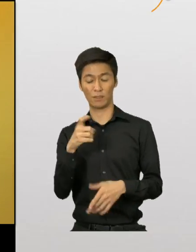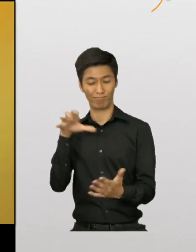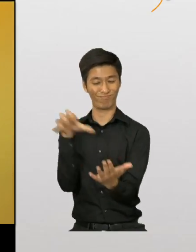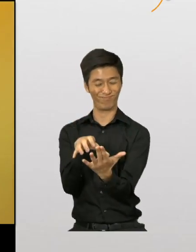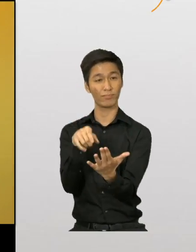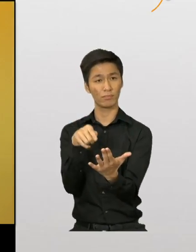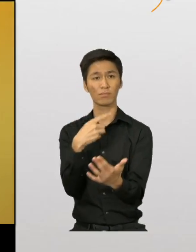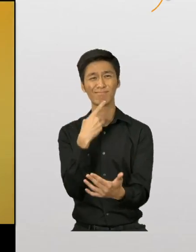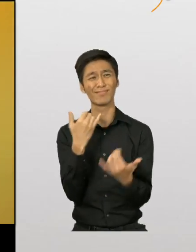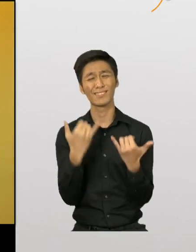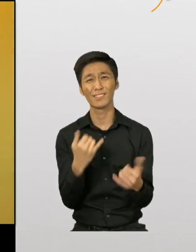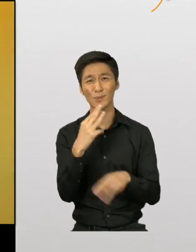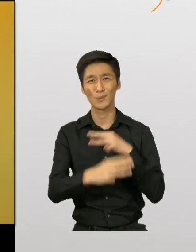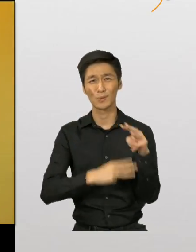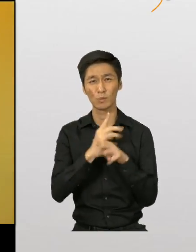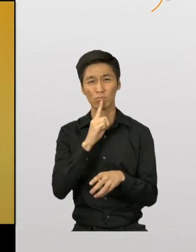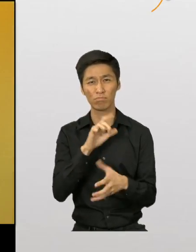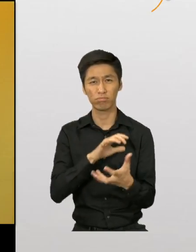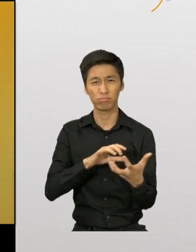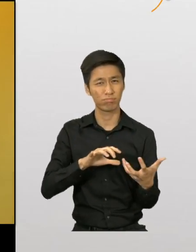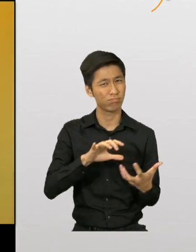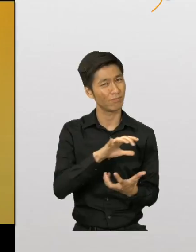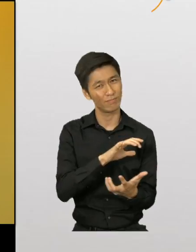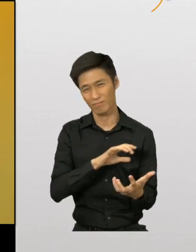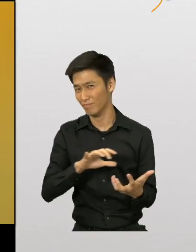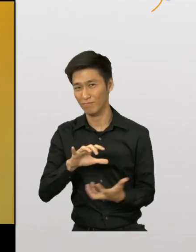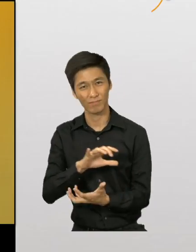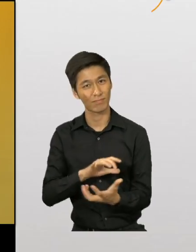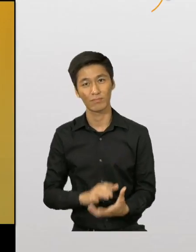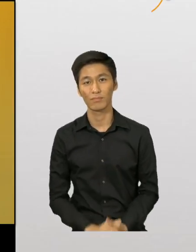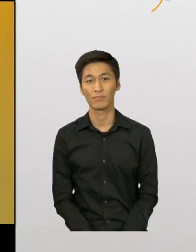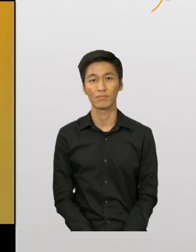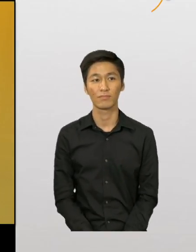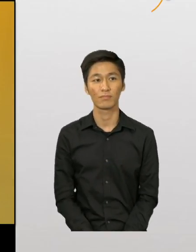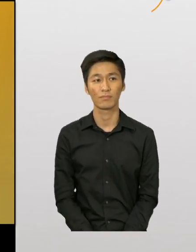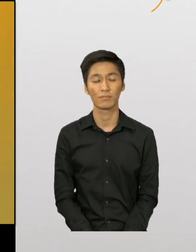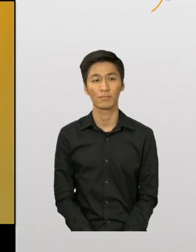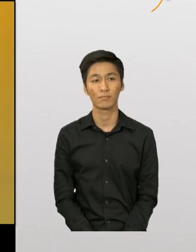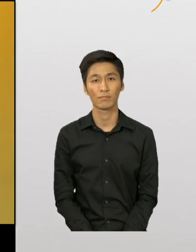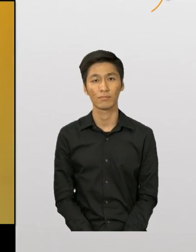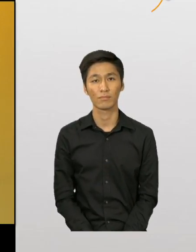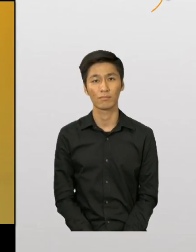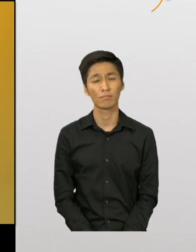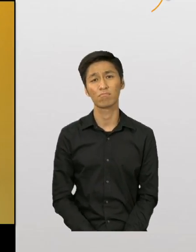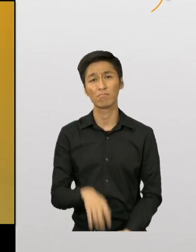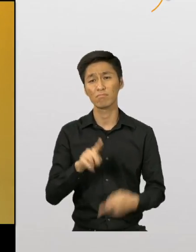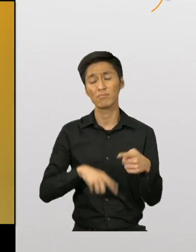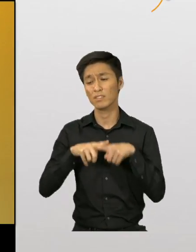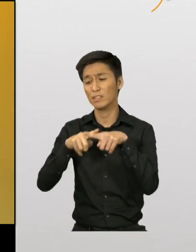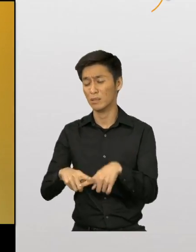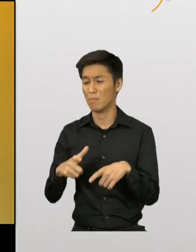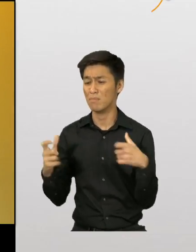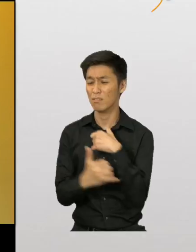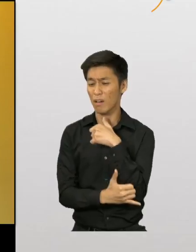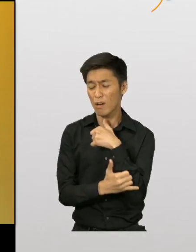a very, very grave period for the world. We cannot be confident that the major powers will continue to work with